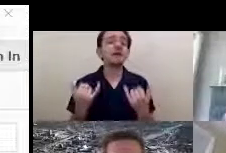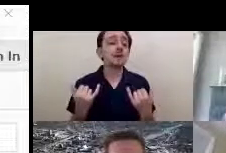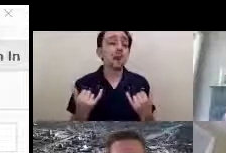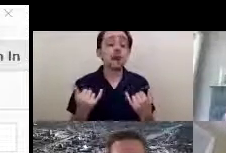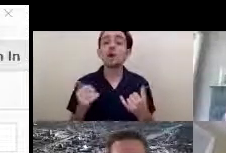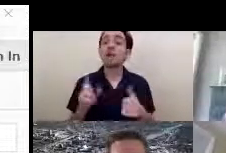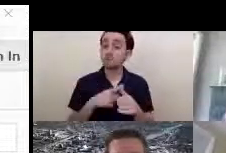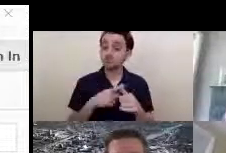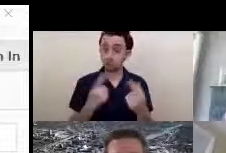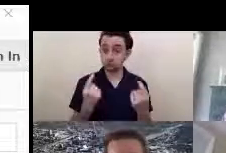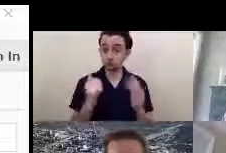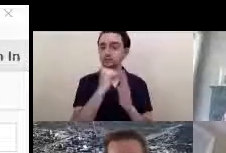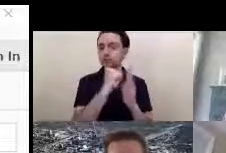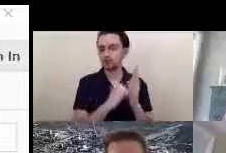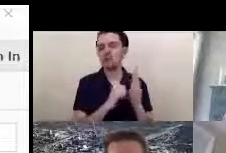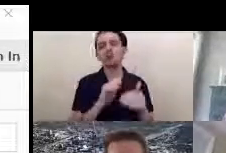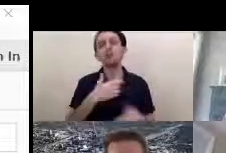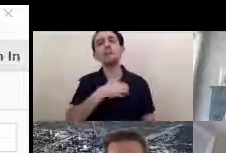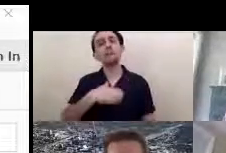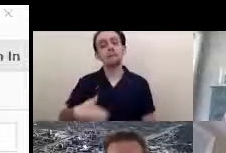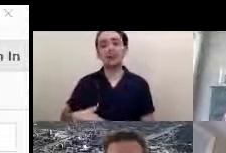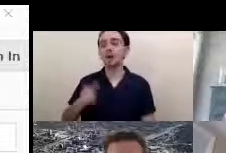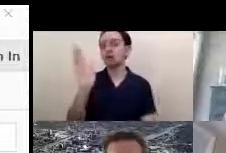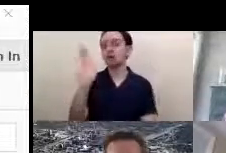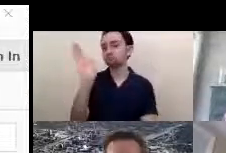give a little welcome, and then